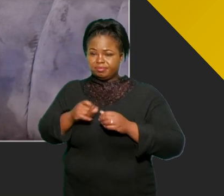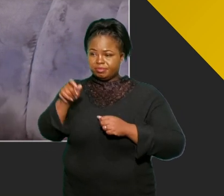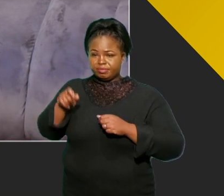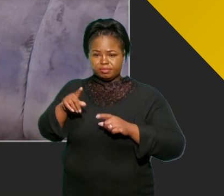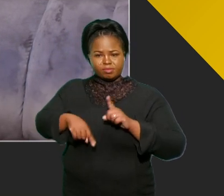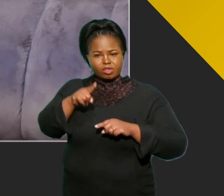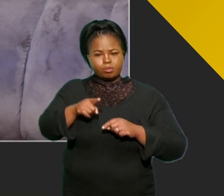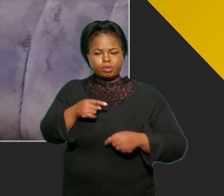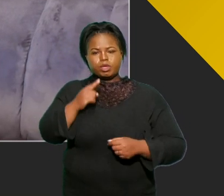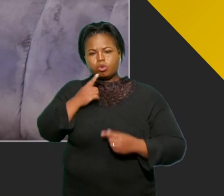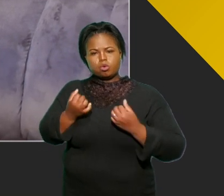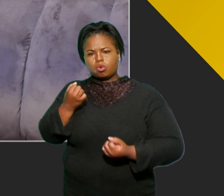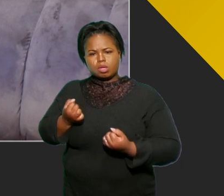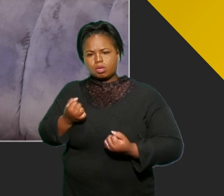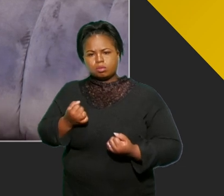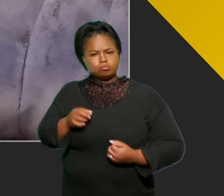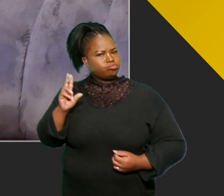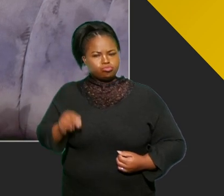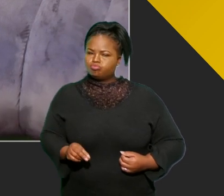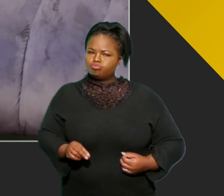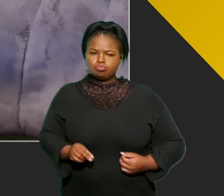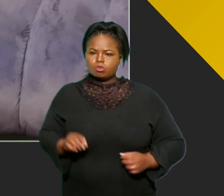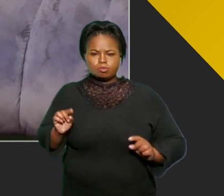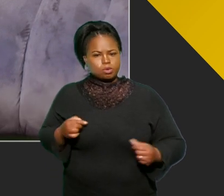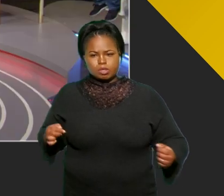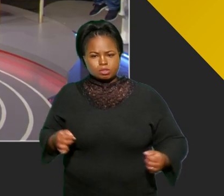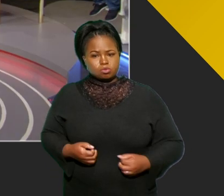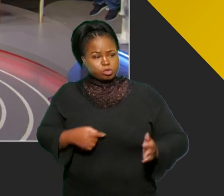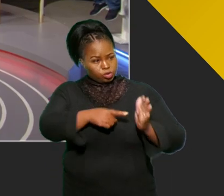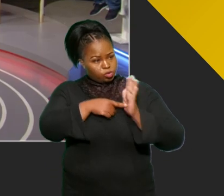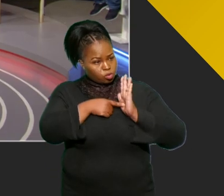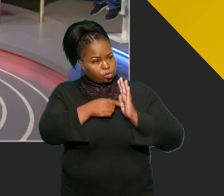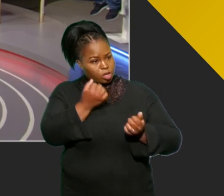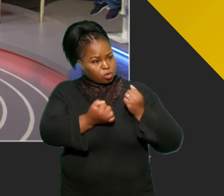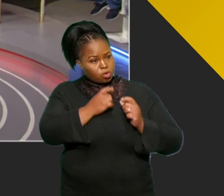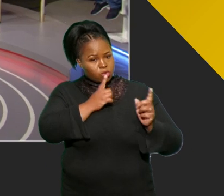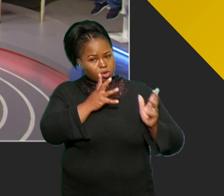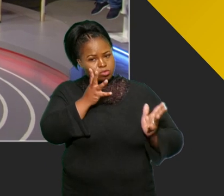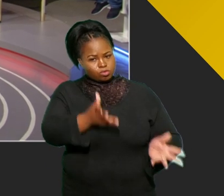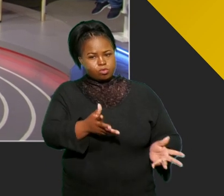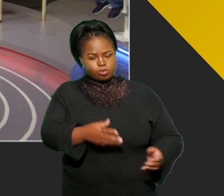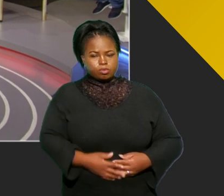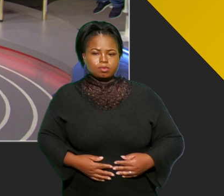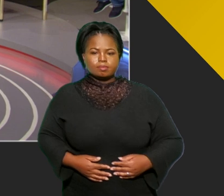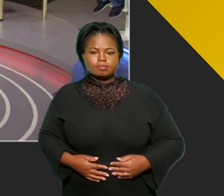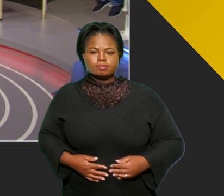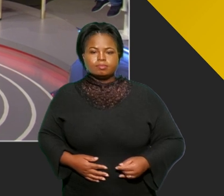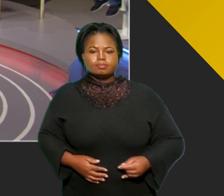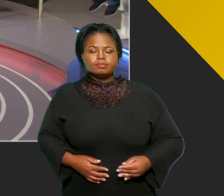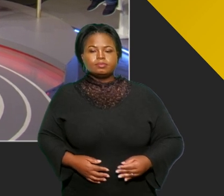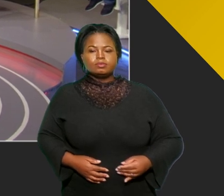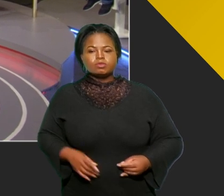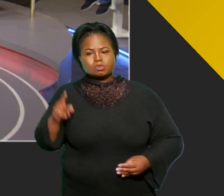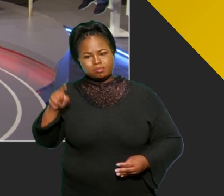someone without a court order? No. You can't. So Tonton should be court order. Yes, the thing it's like this.